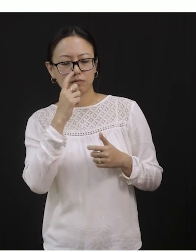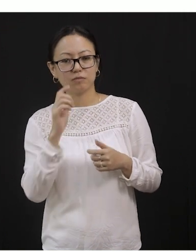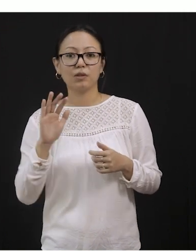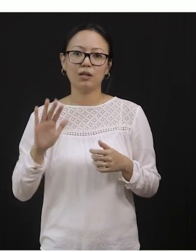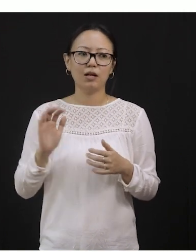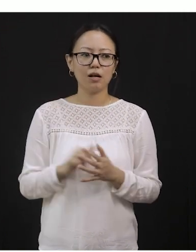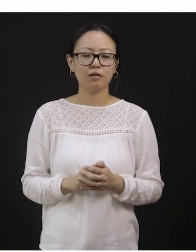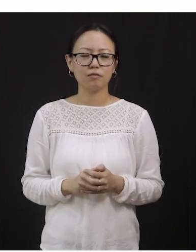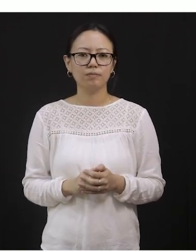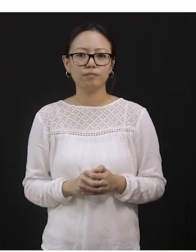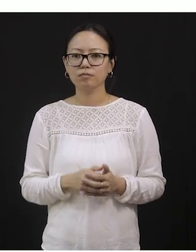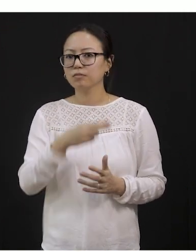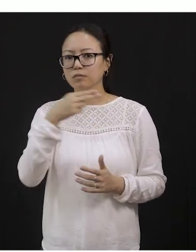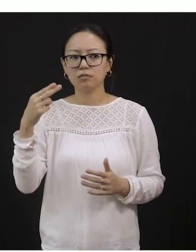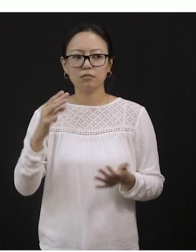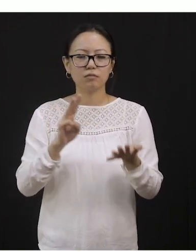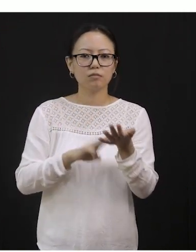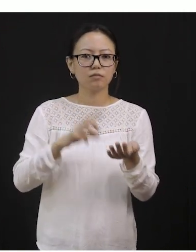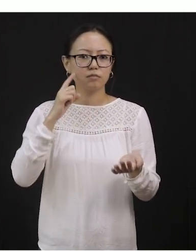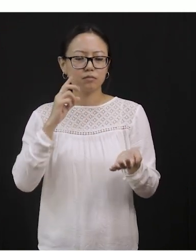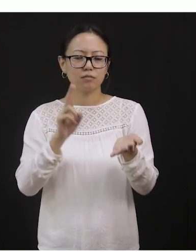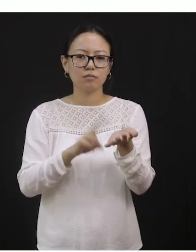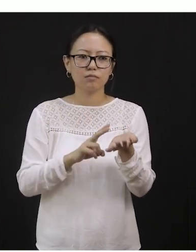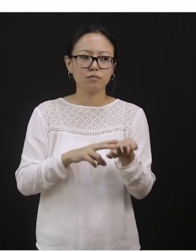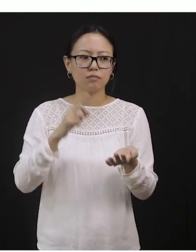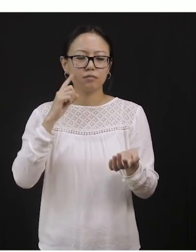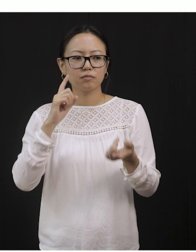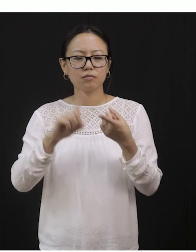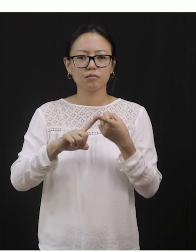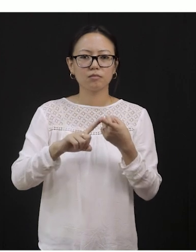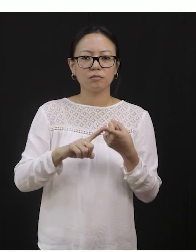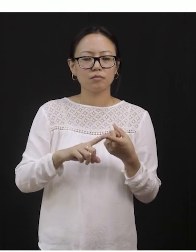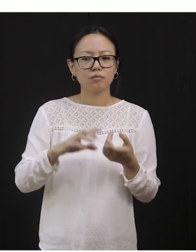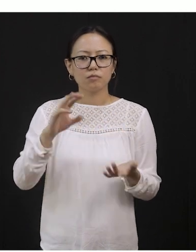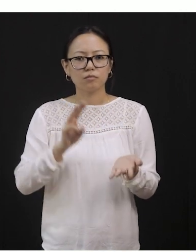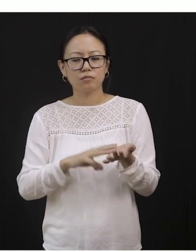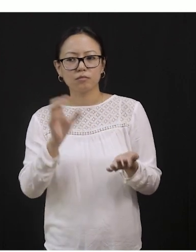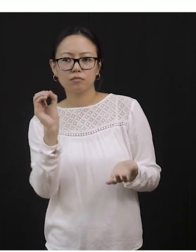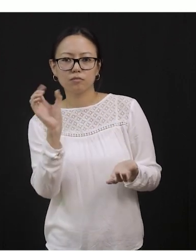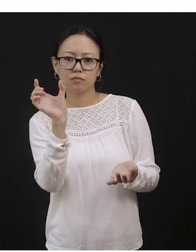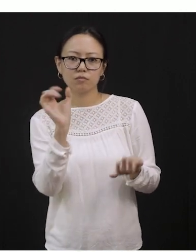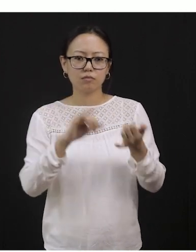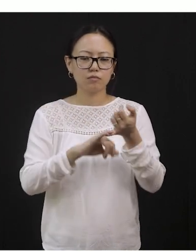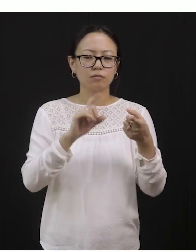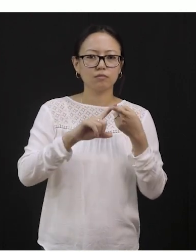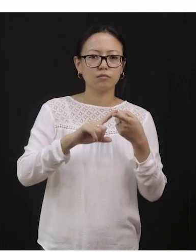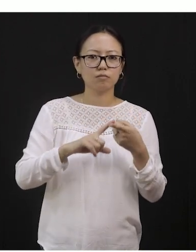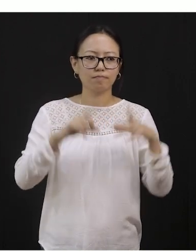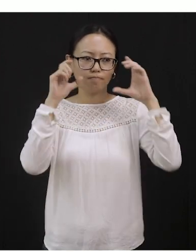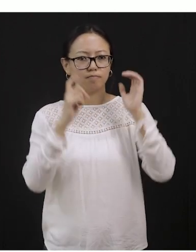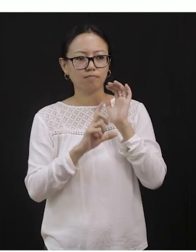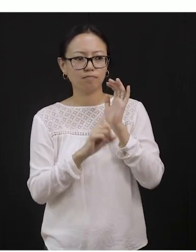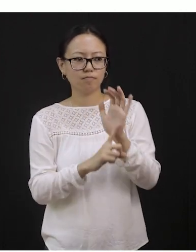Mouse. So Minnie Mouse is the sweetheart of Mickey Mouse. Okay? All right. Now Mickey